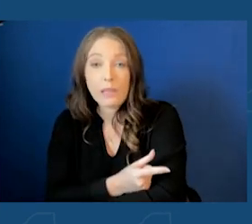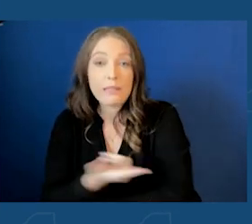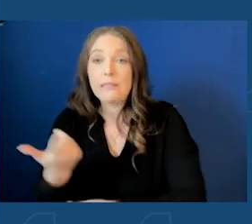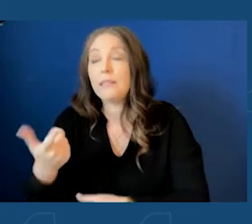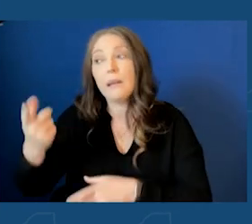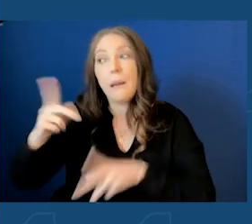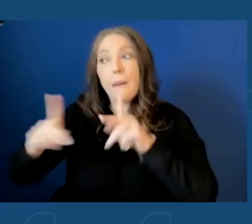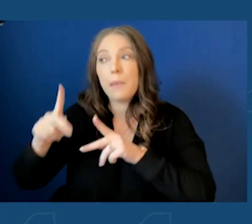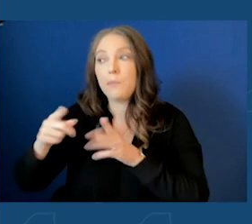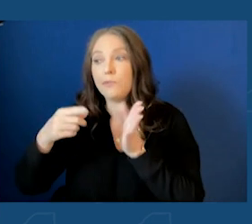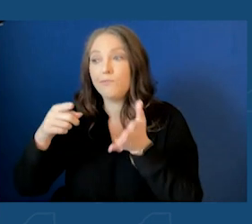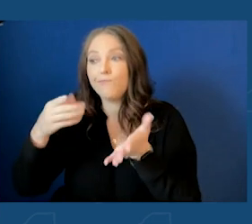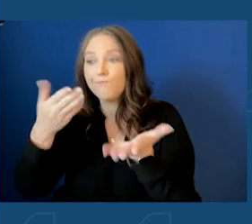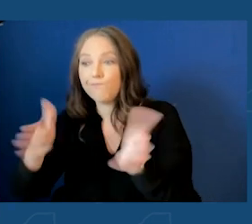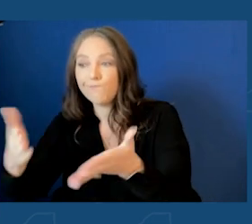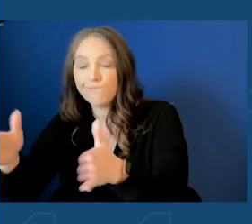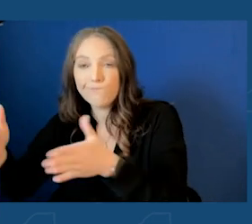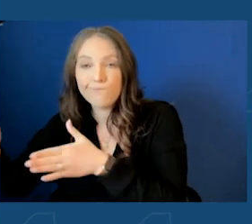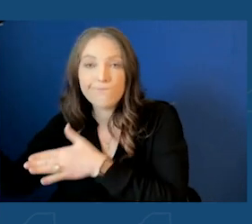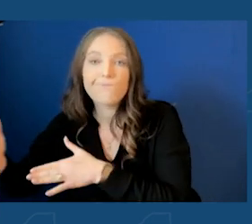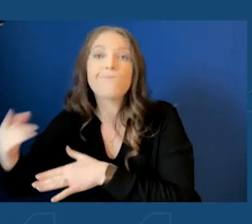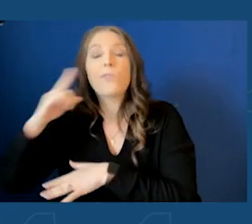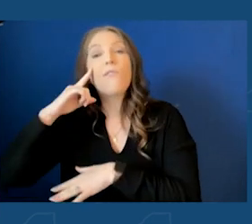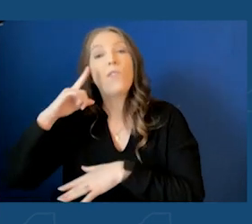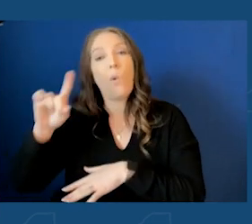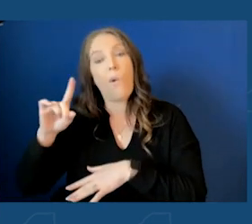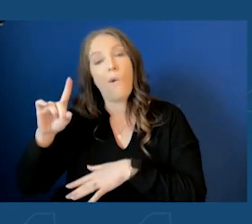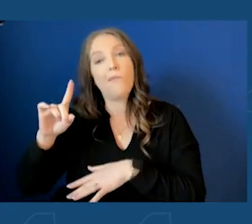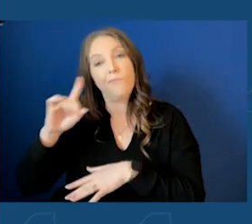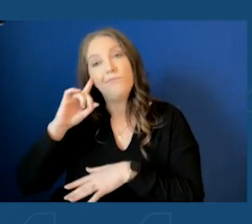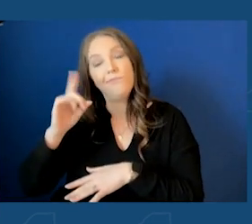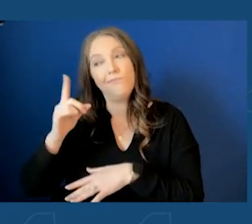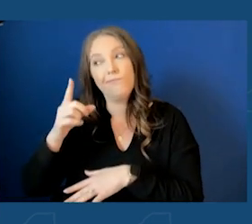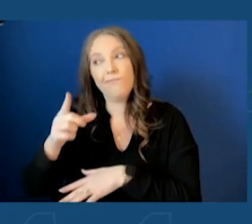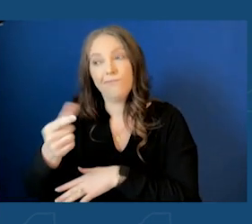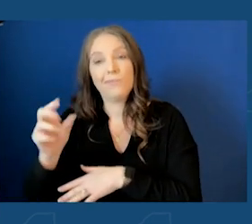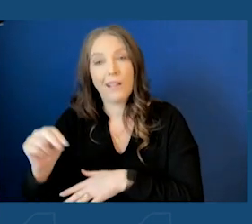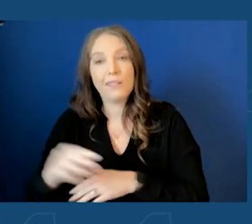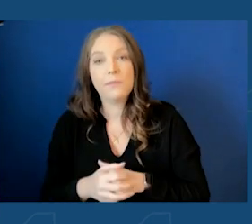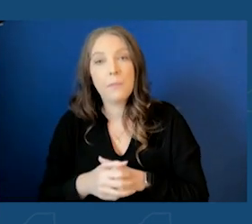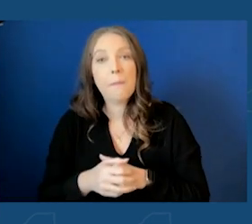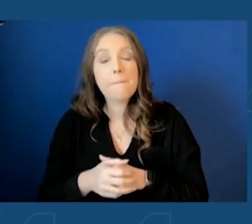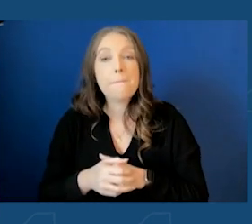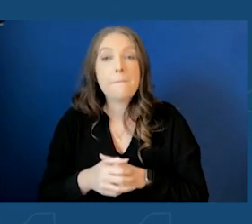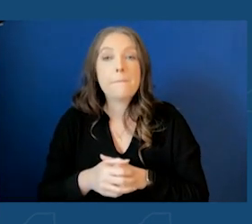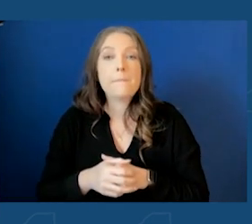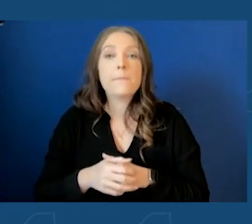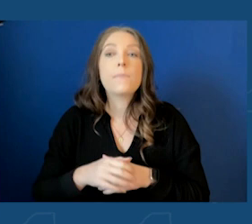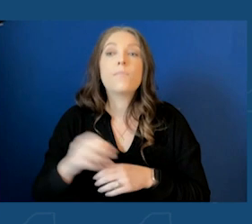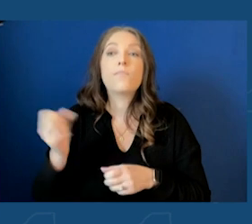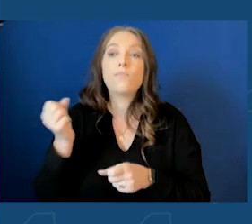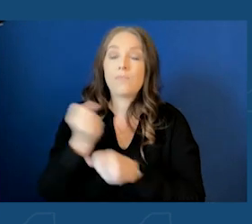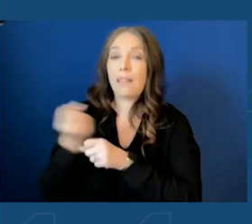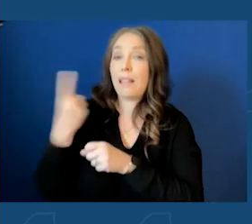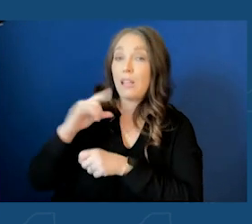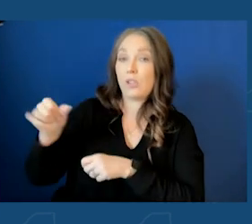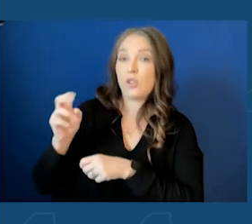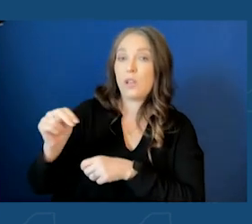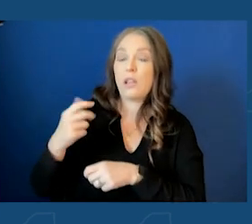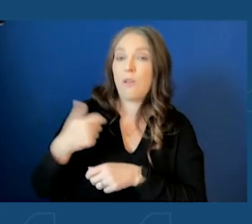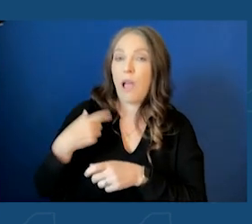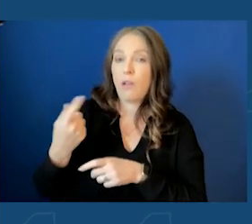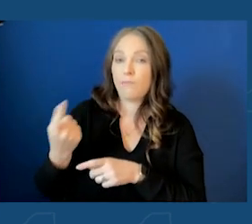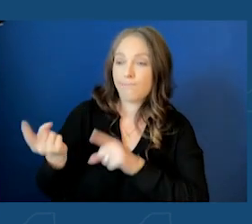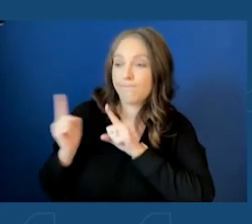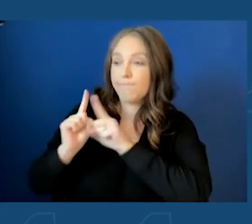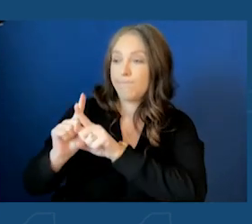guns. But even in January, you're in the subways with the mayor. Last January, standing with him, talking about how I'm going to support his efforts to make